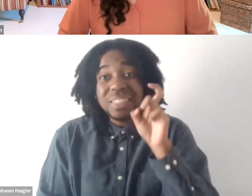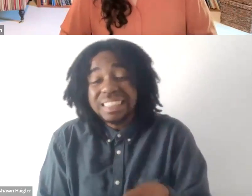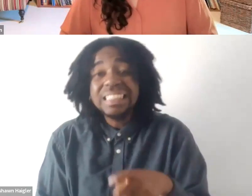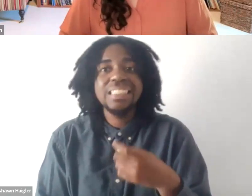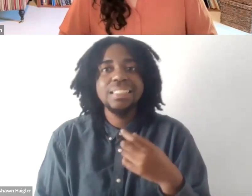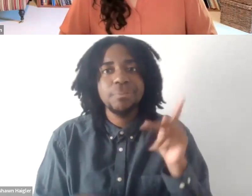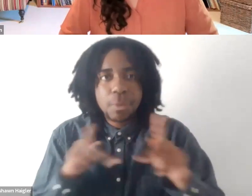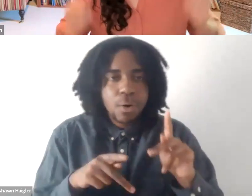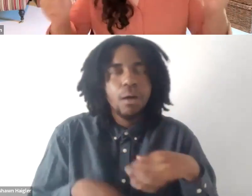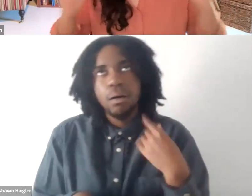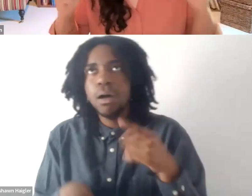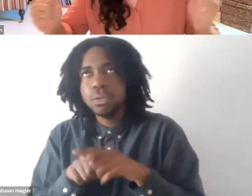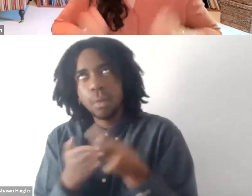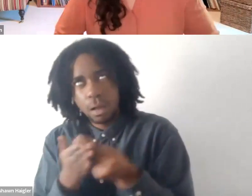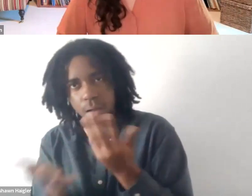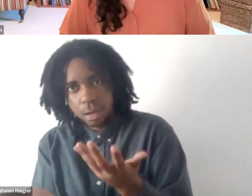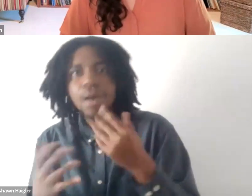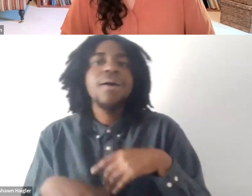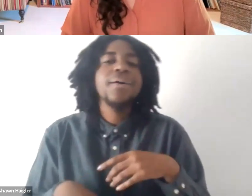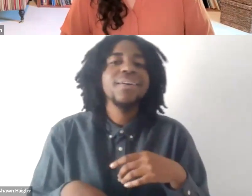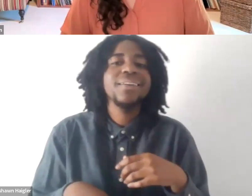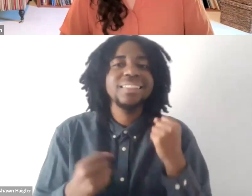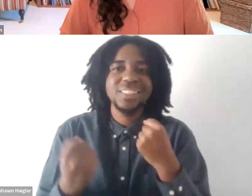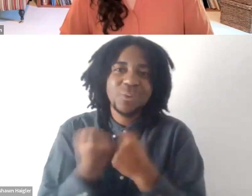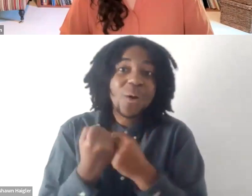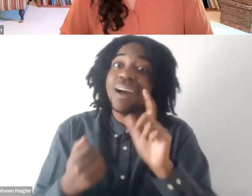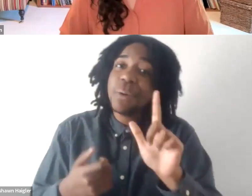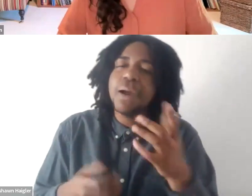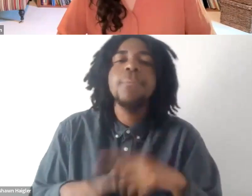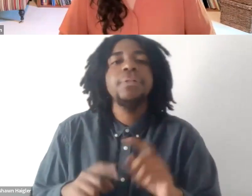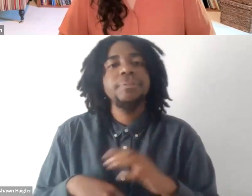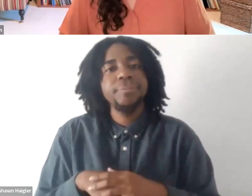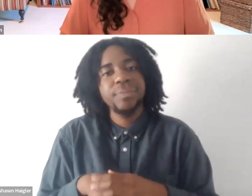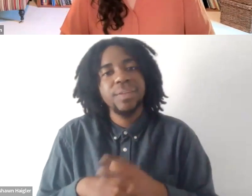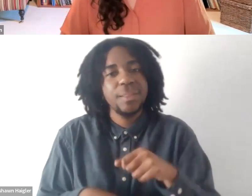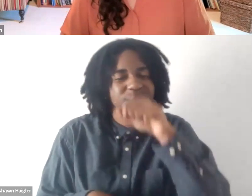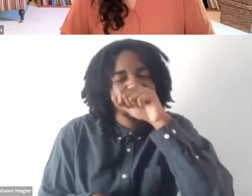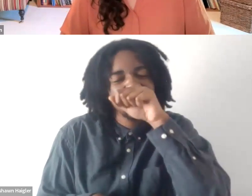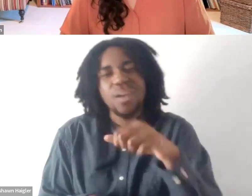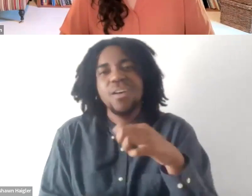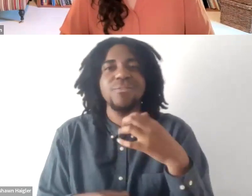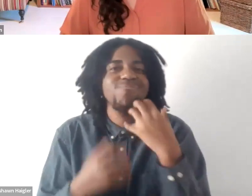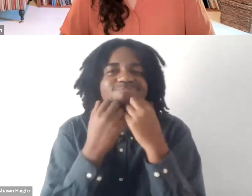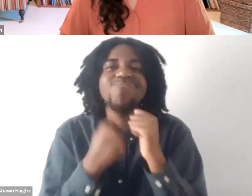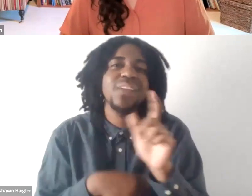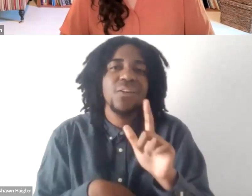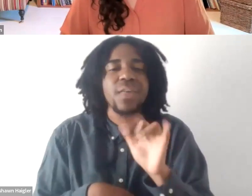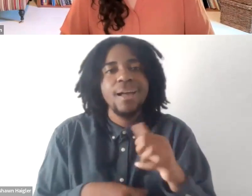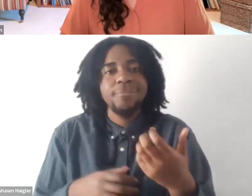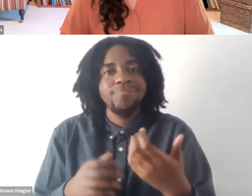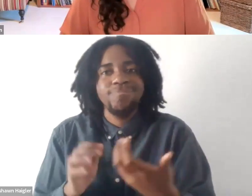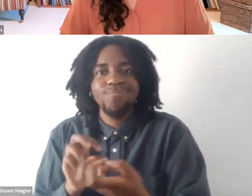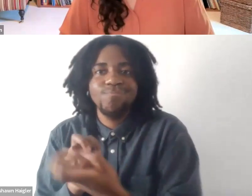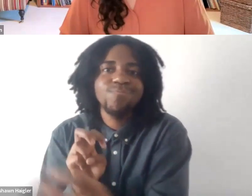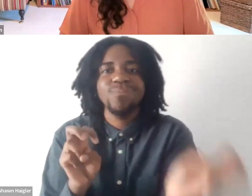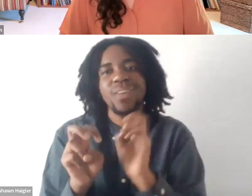So on your libraries, but you know, I think that love of the library and that collective energy